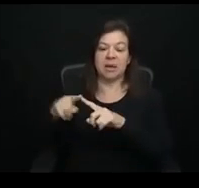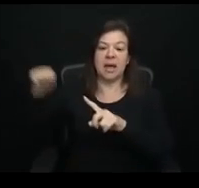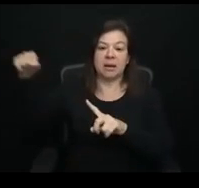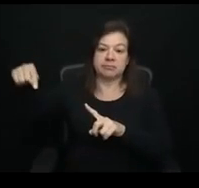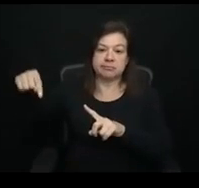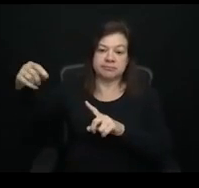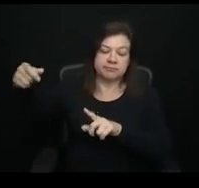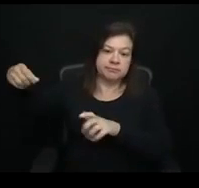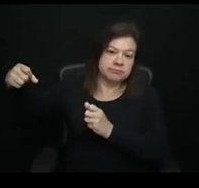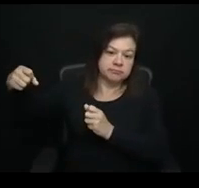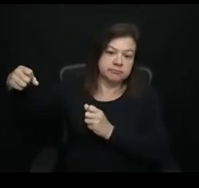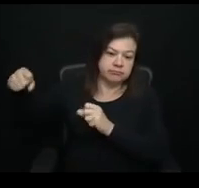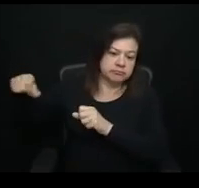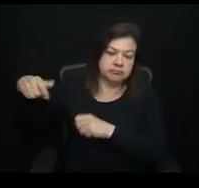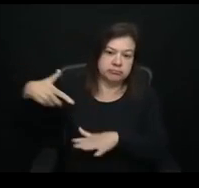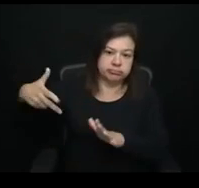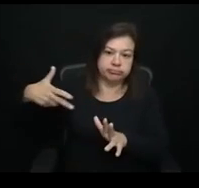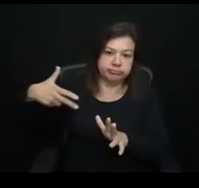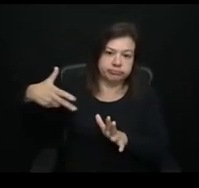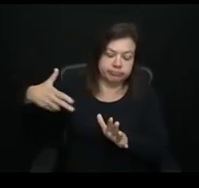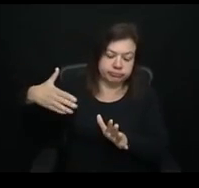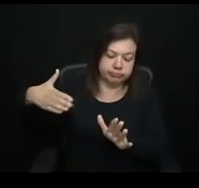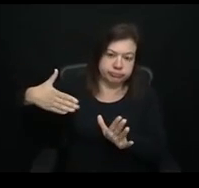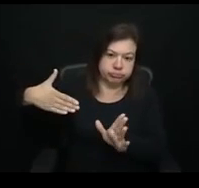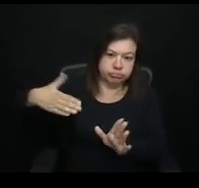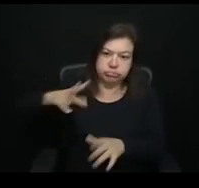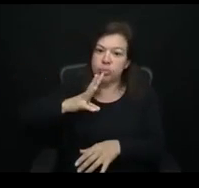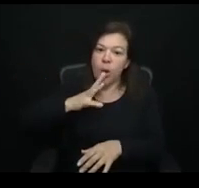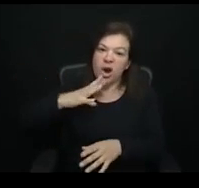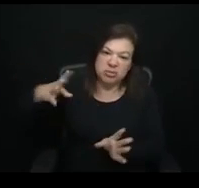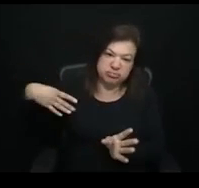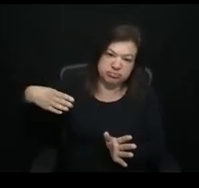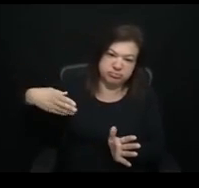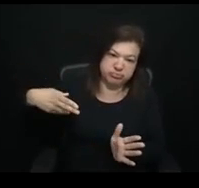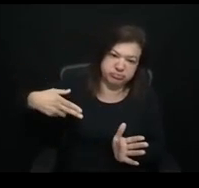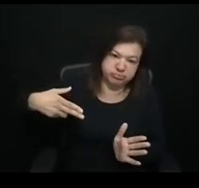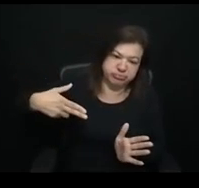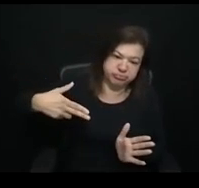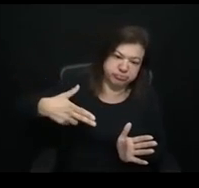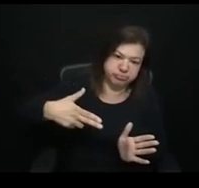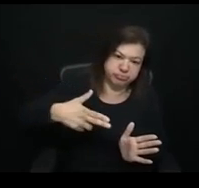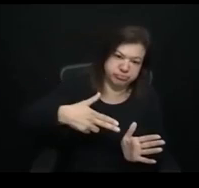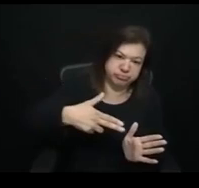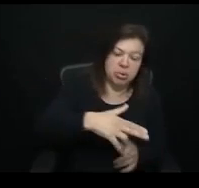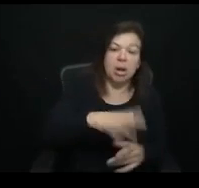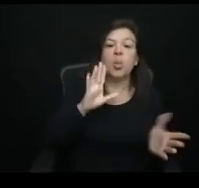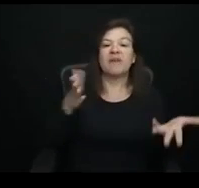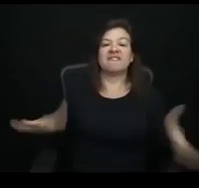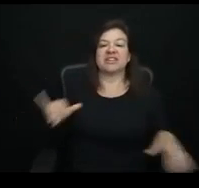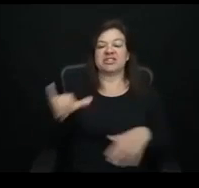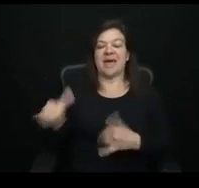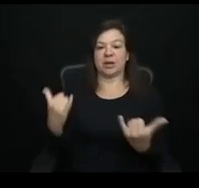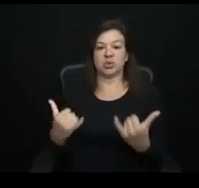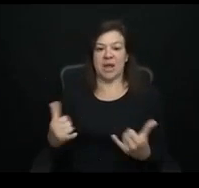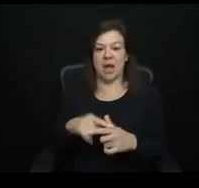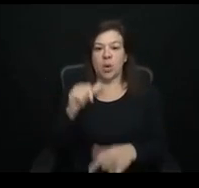pieces of heavy equipment and crews following it up to make sure that fire's out. That line should be complete today or maybe early tomorrow morning. That